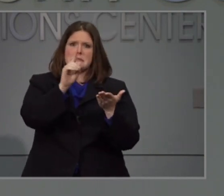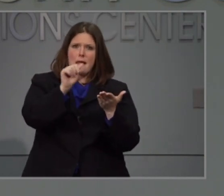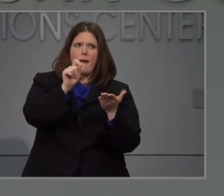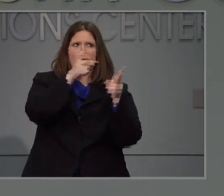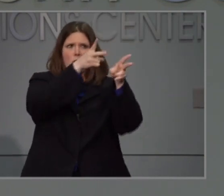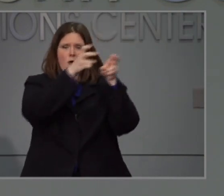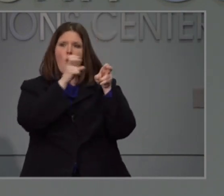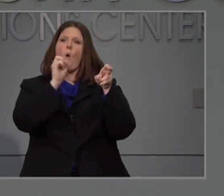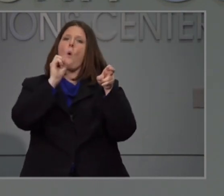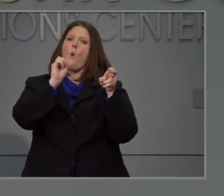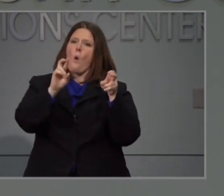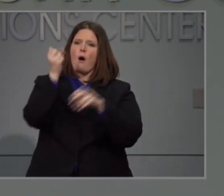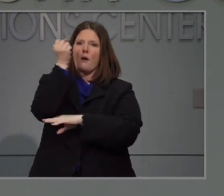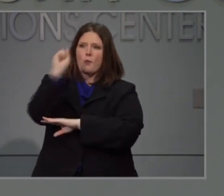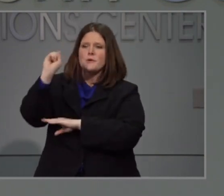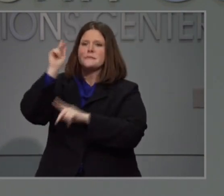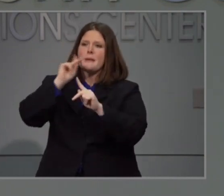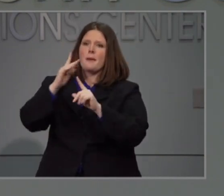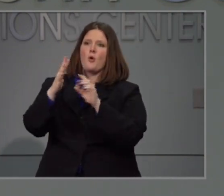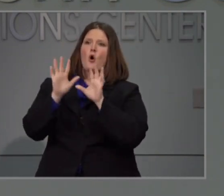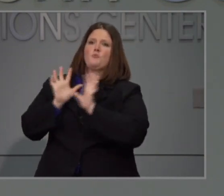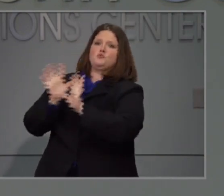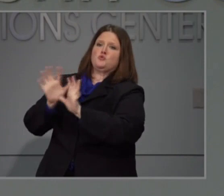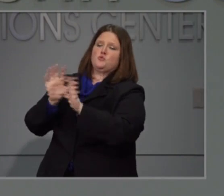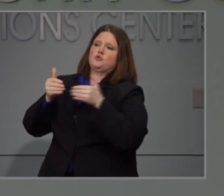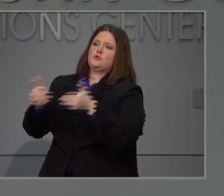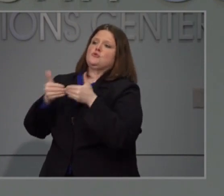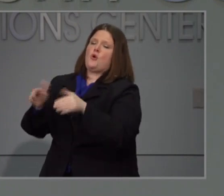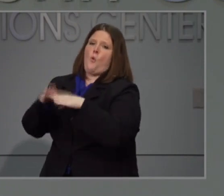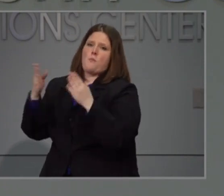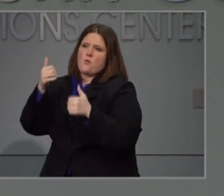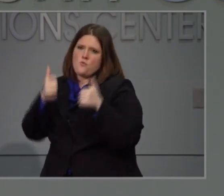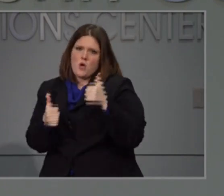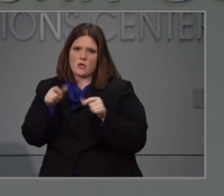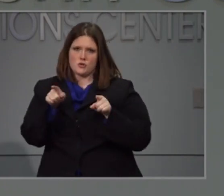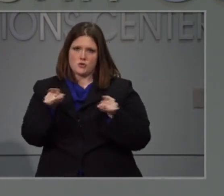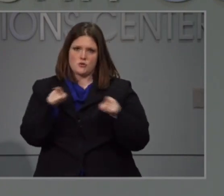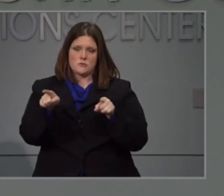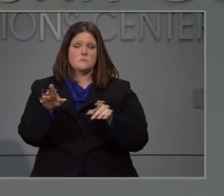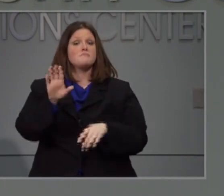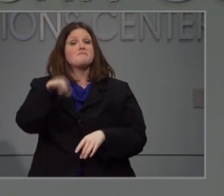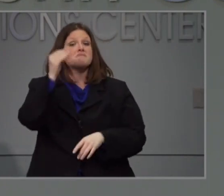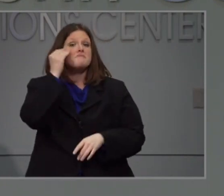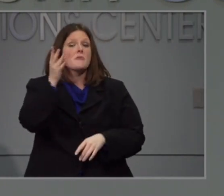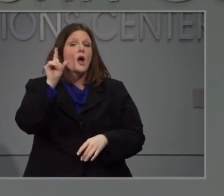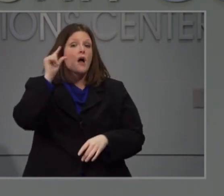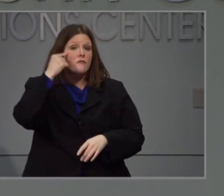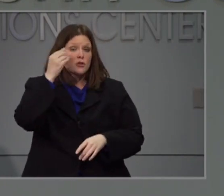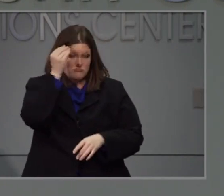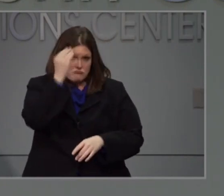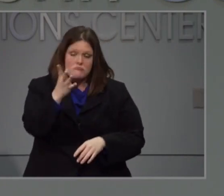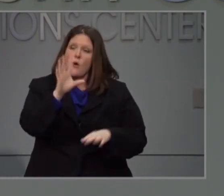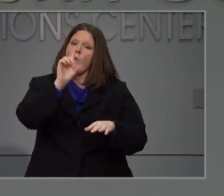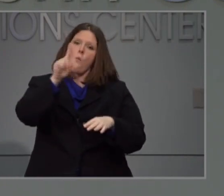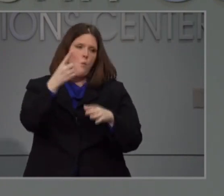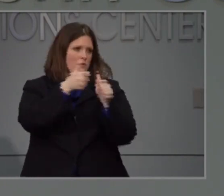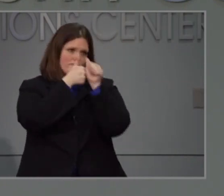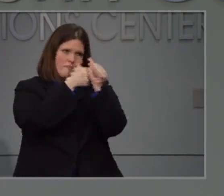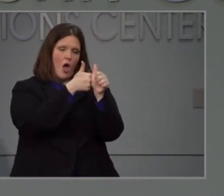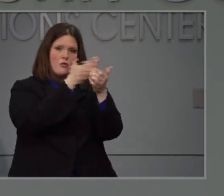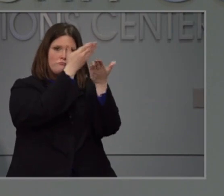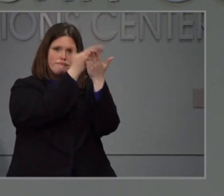involved in the Reopen NC movement? We are basing these decisions only on the evidence, the science,